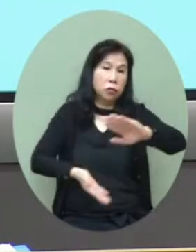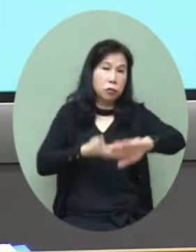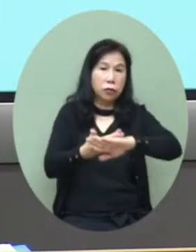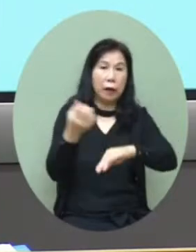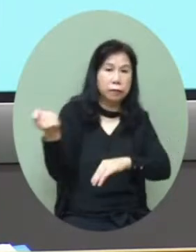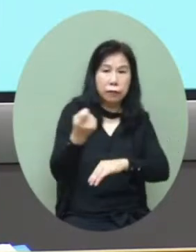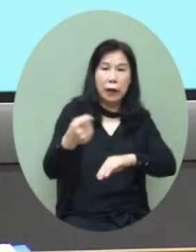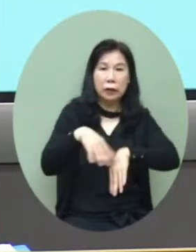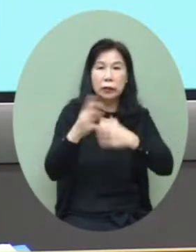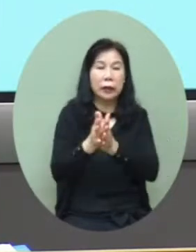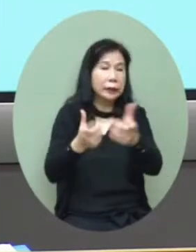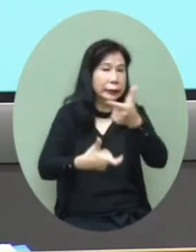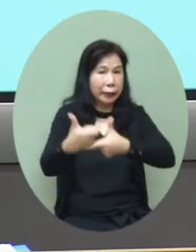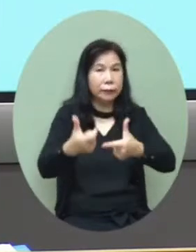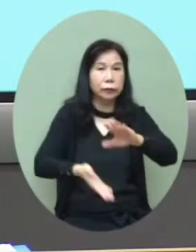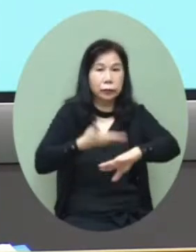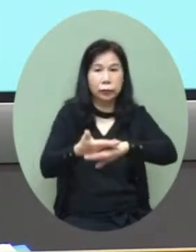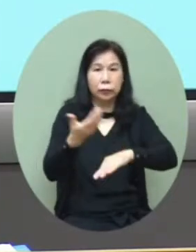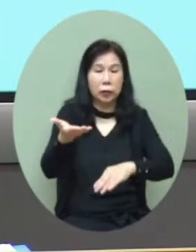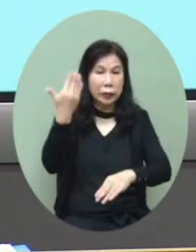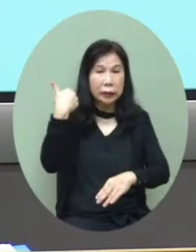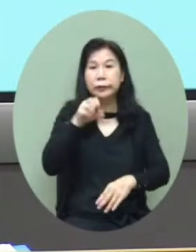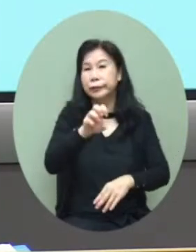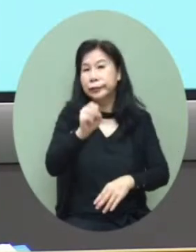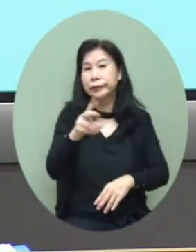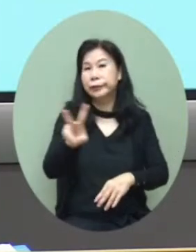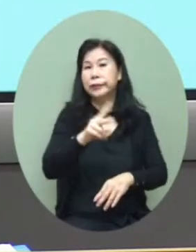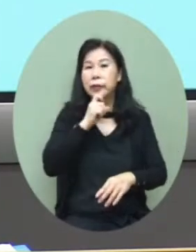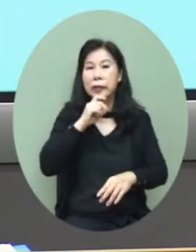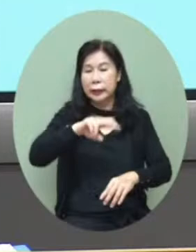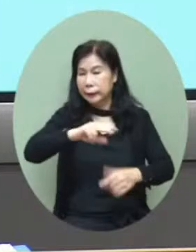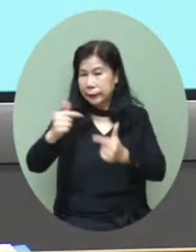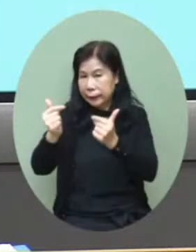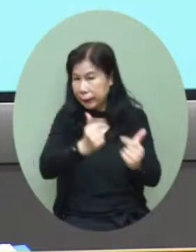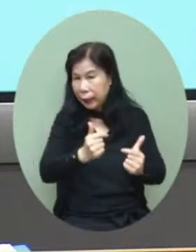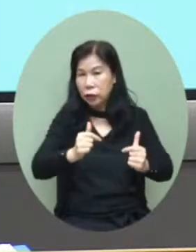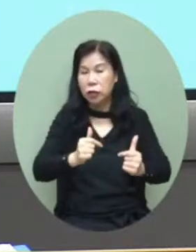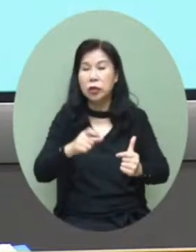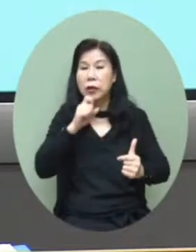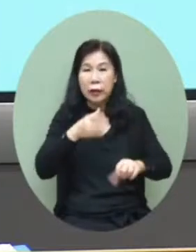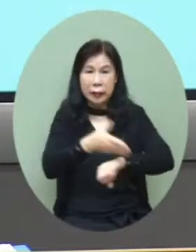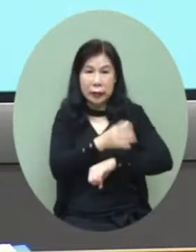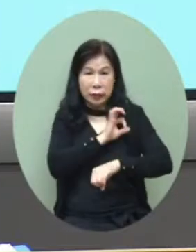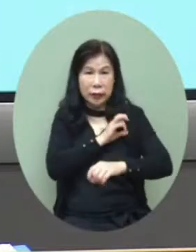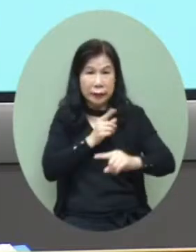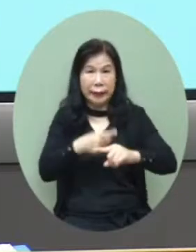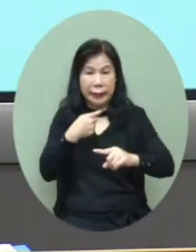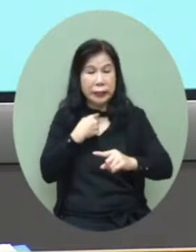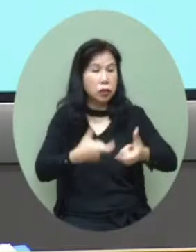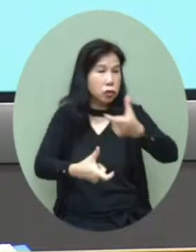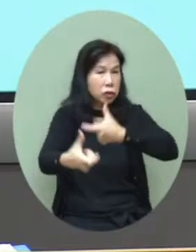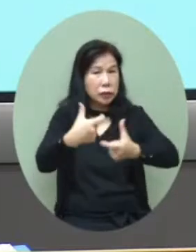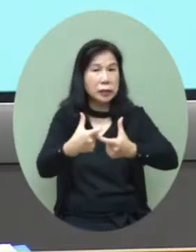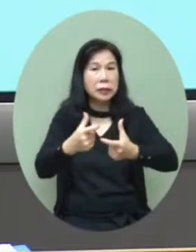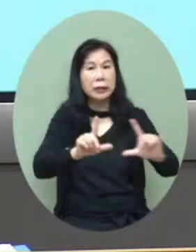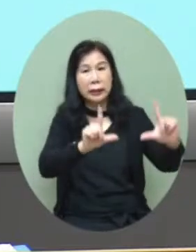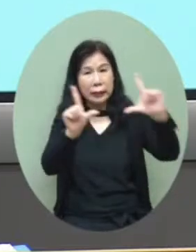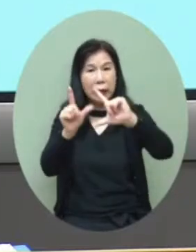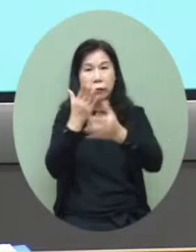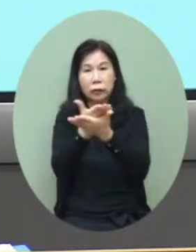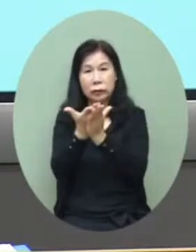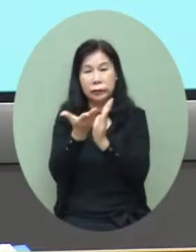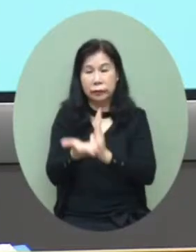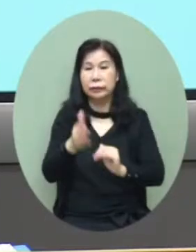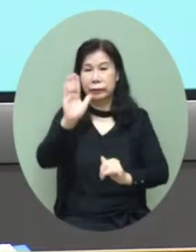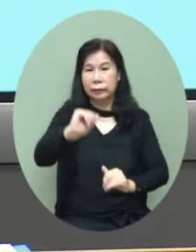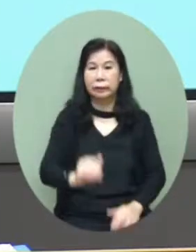society. Under the principle of controllable risk, we want to resume economic activities and normal daily